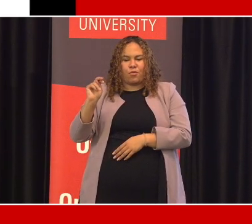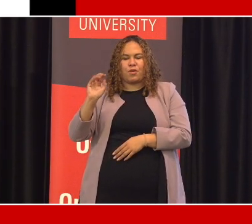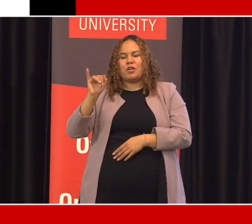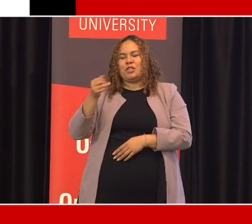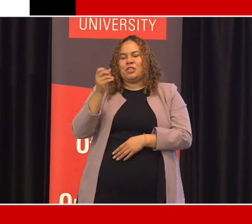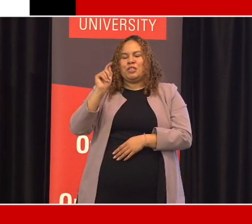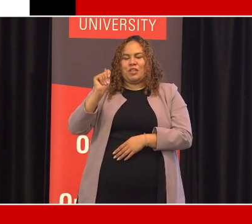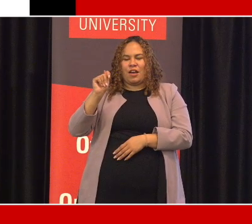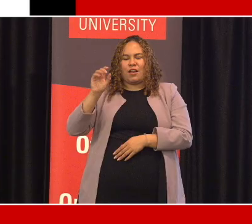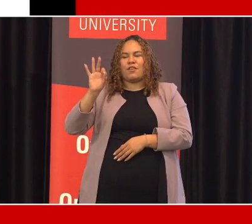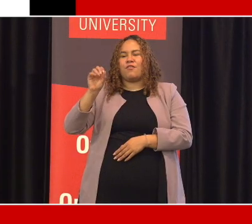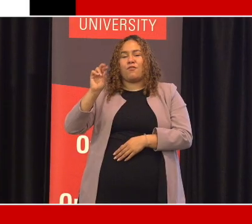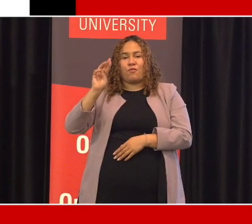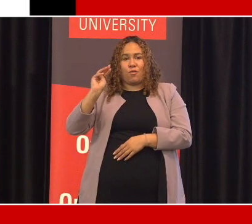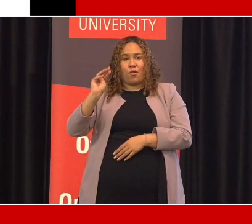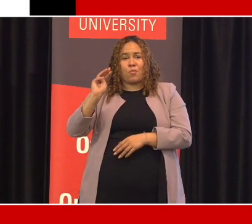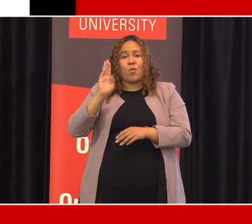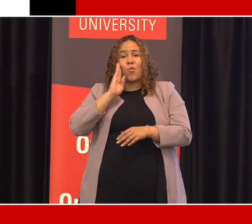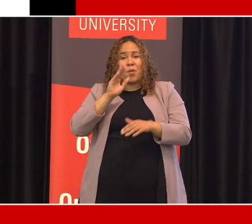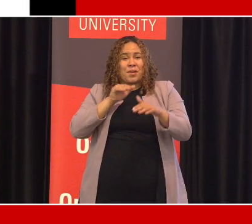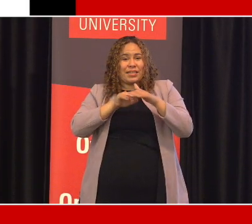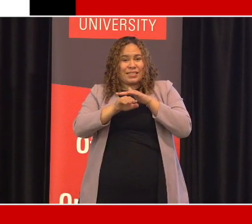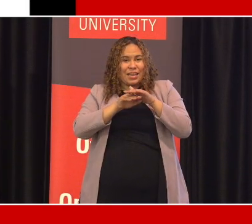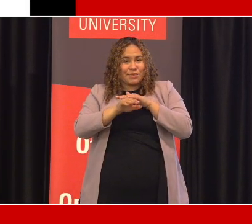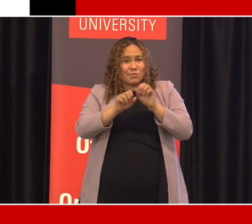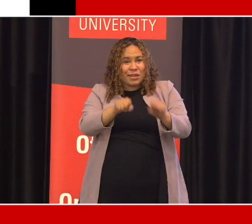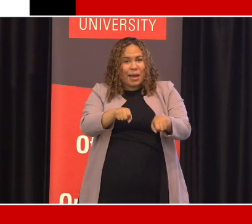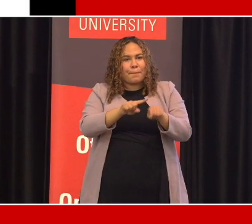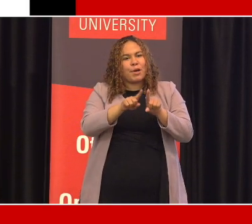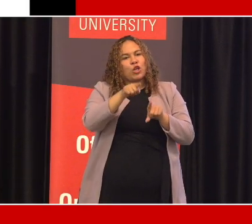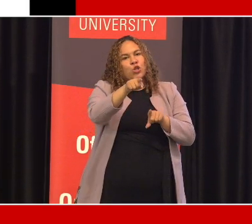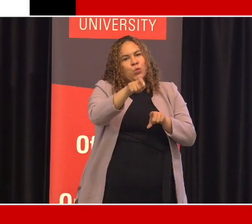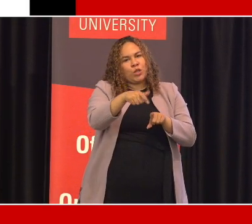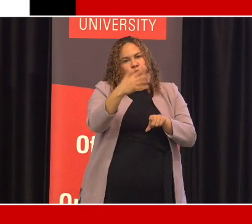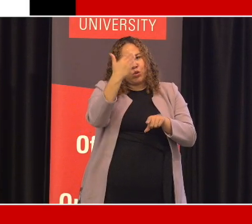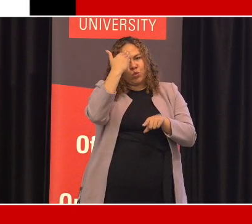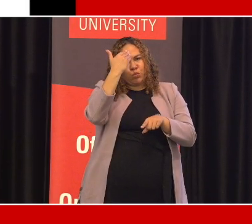but you have to know to do them, right? And that's really about this learn it.